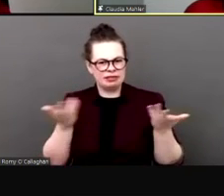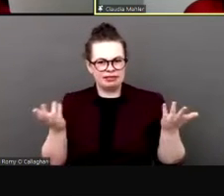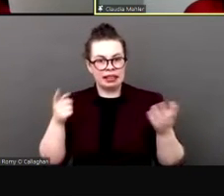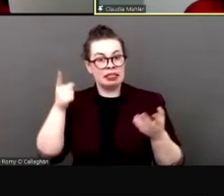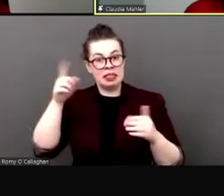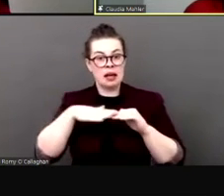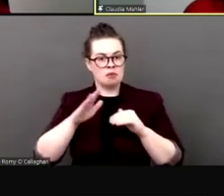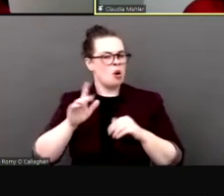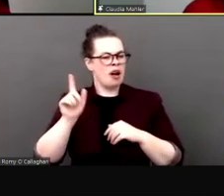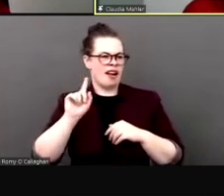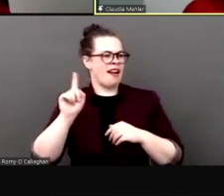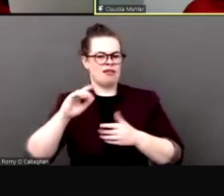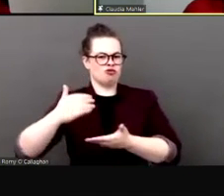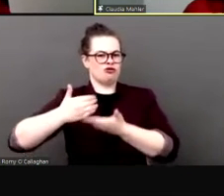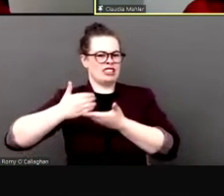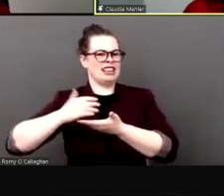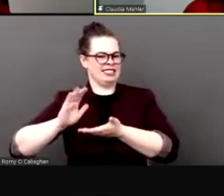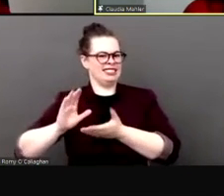the major